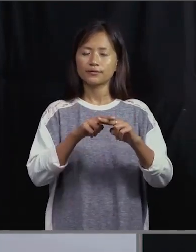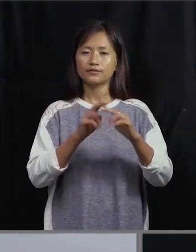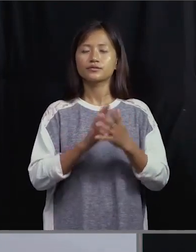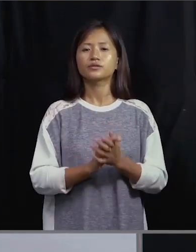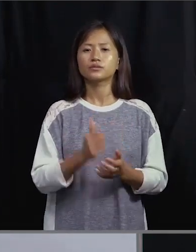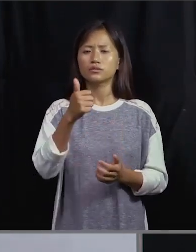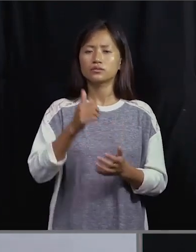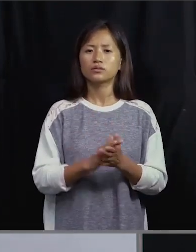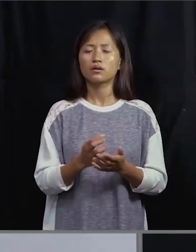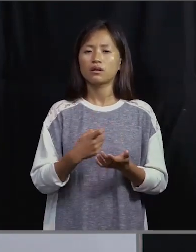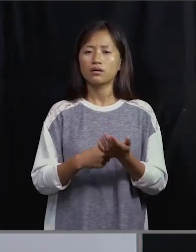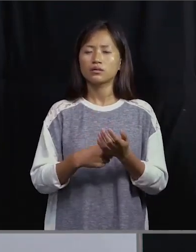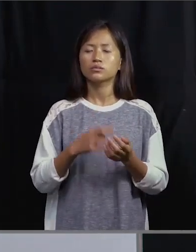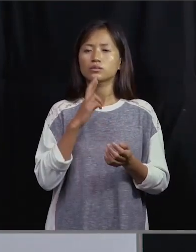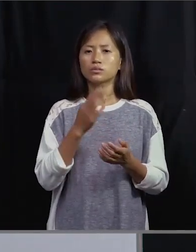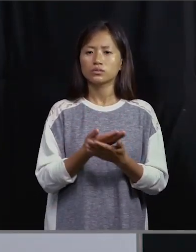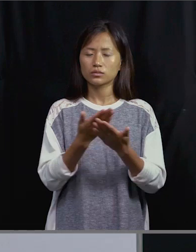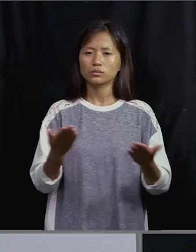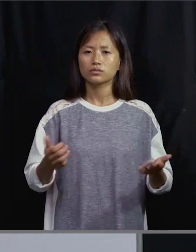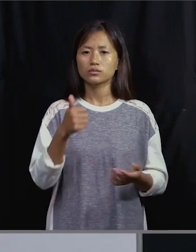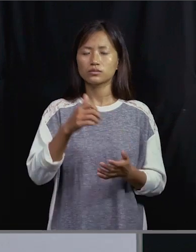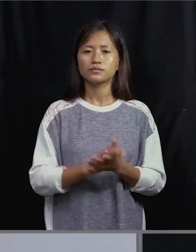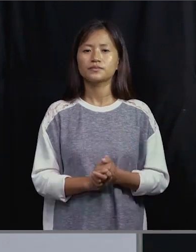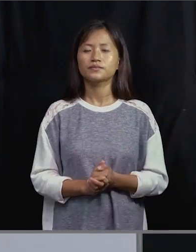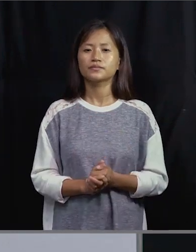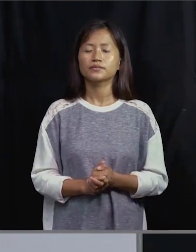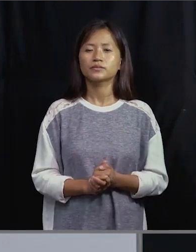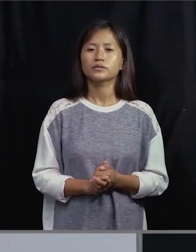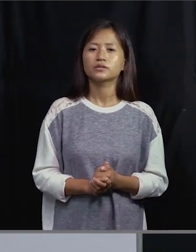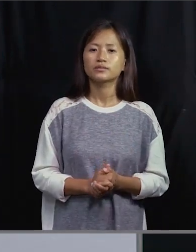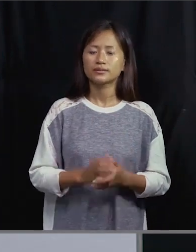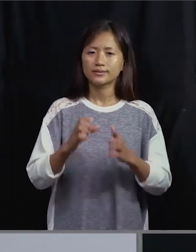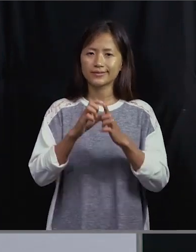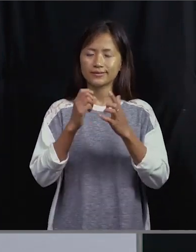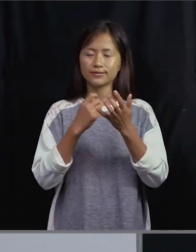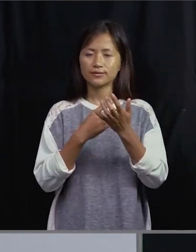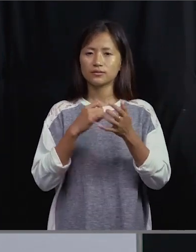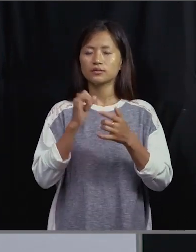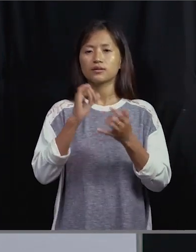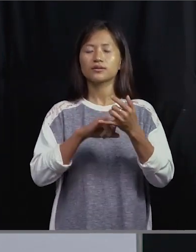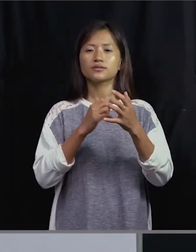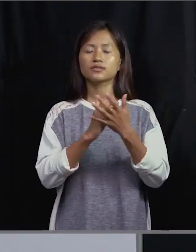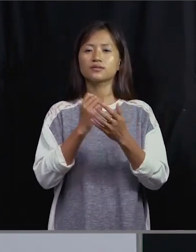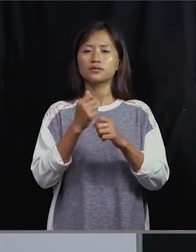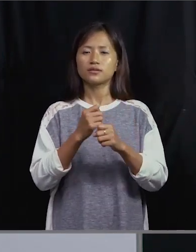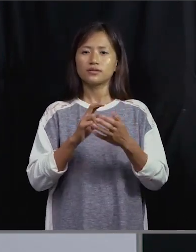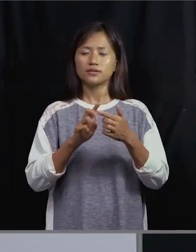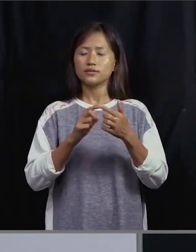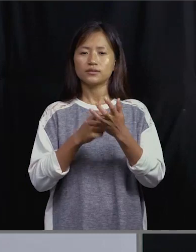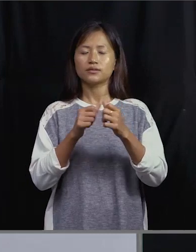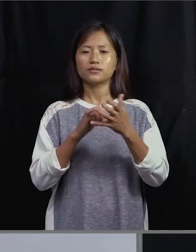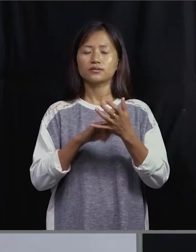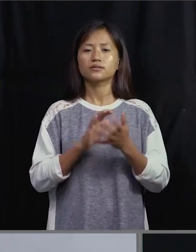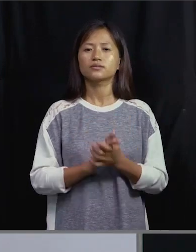those goods whose demand by consumer decreases as his income increases. That's